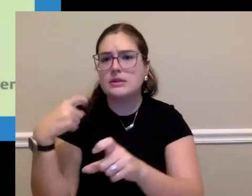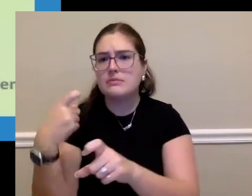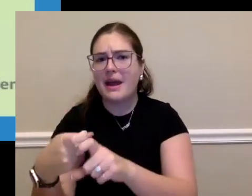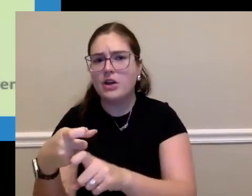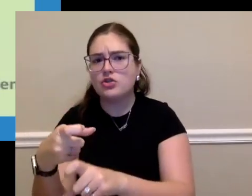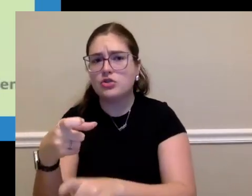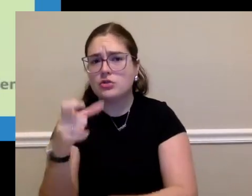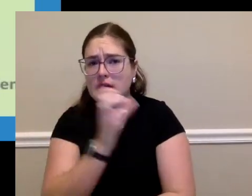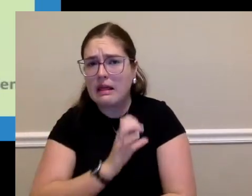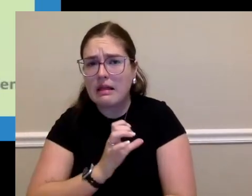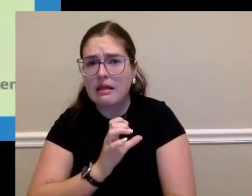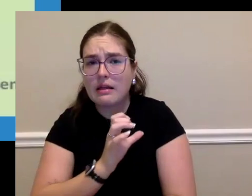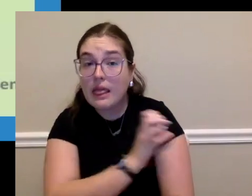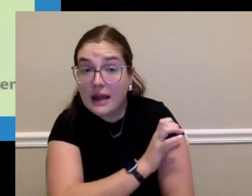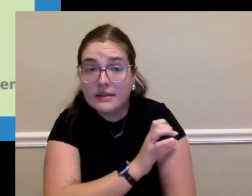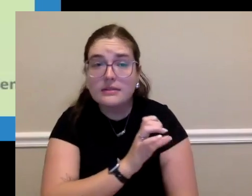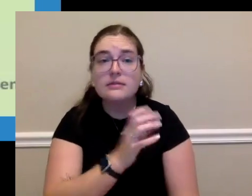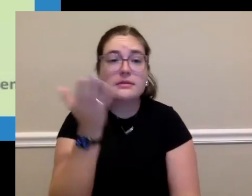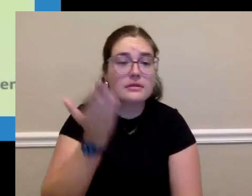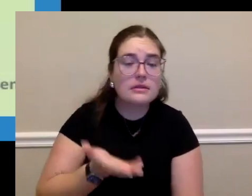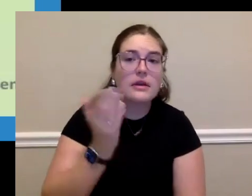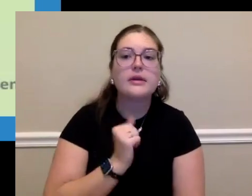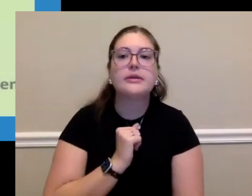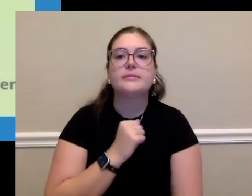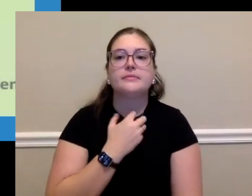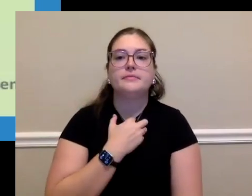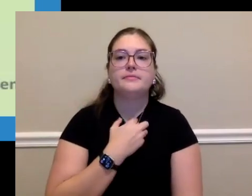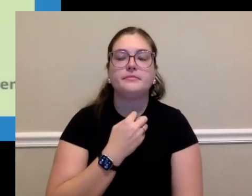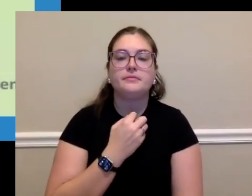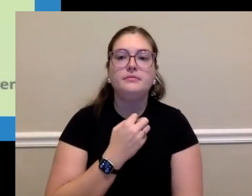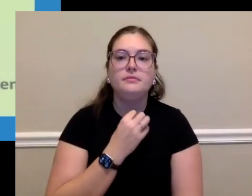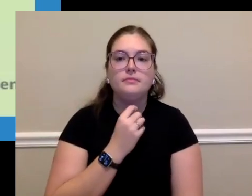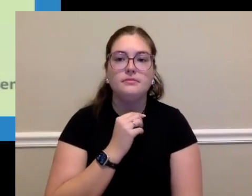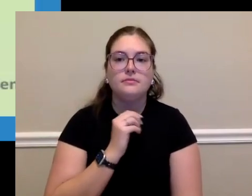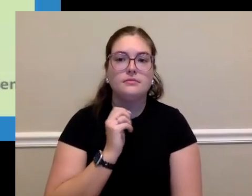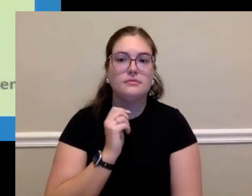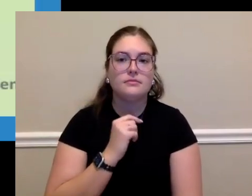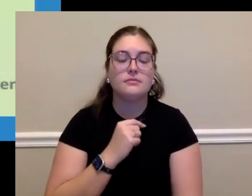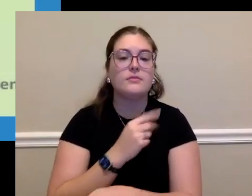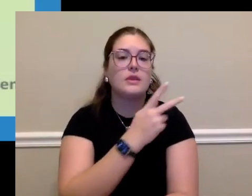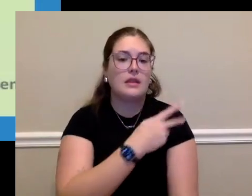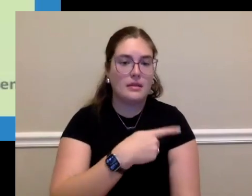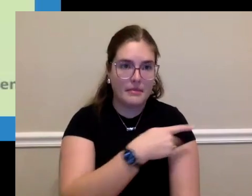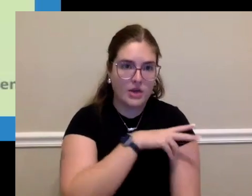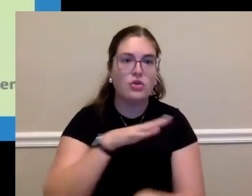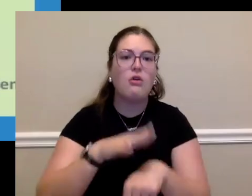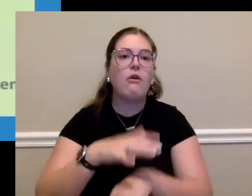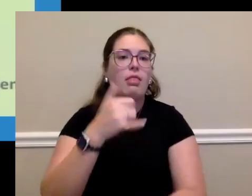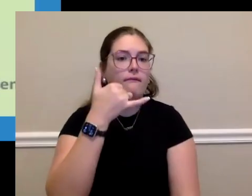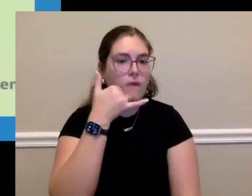clinic, it sounds like. Um, I would just say the patient on the